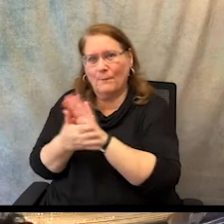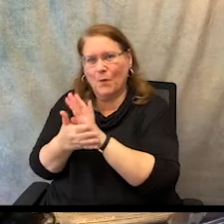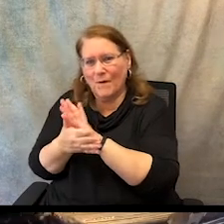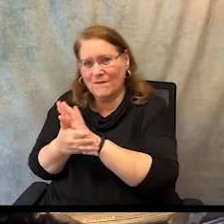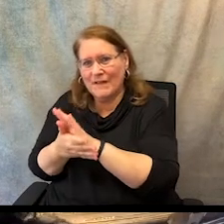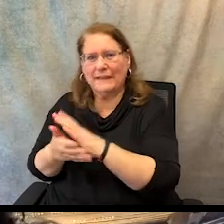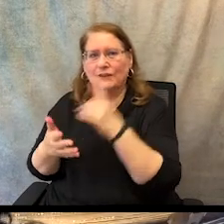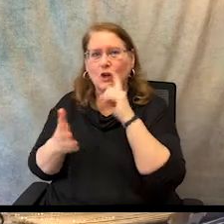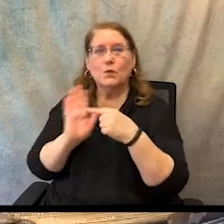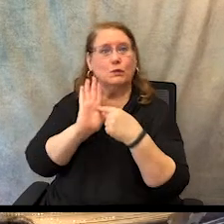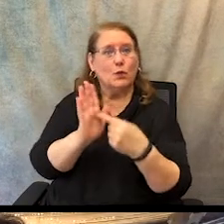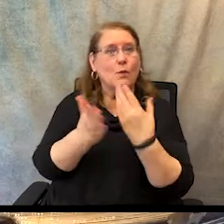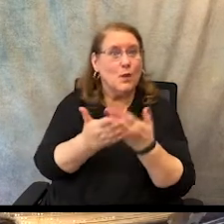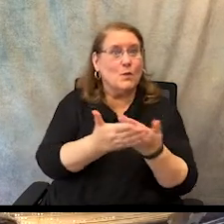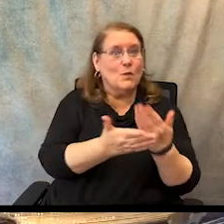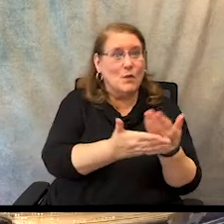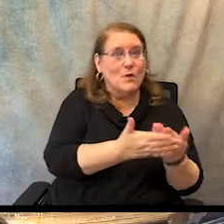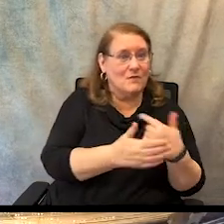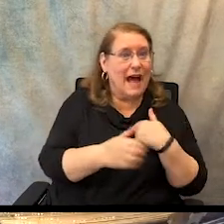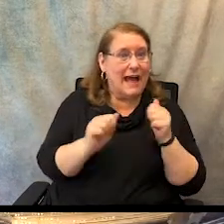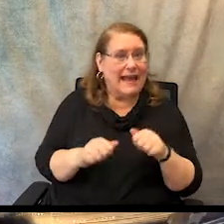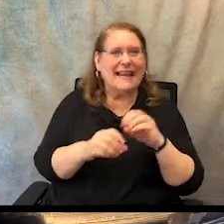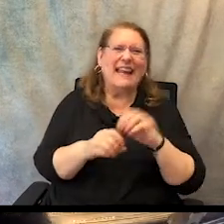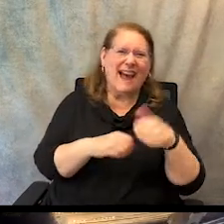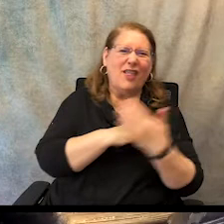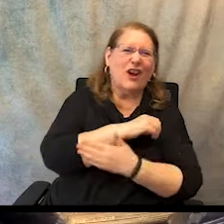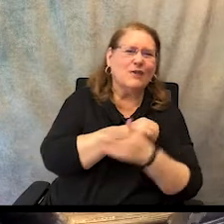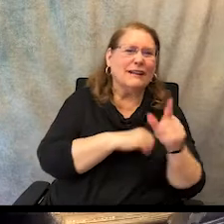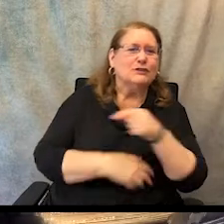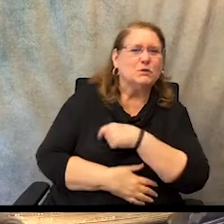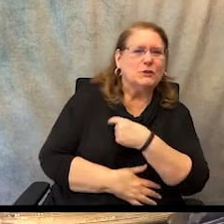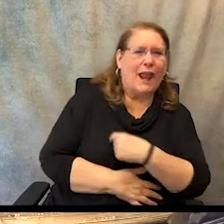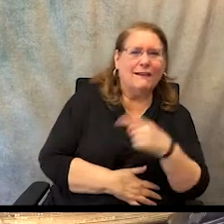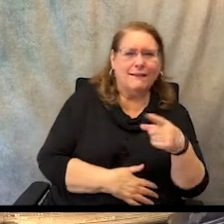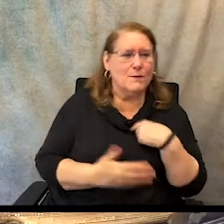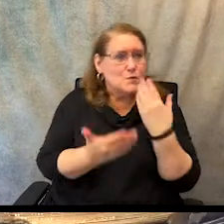have to do things to show the other people in this country, I mean, Switzerland,